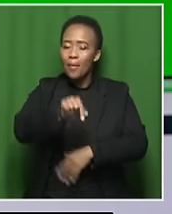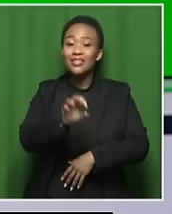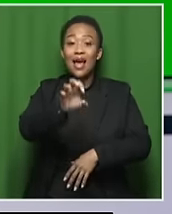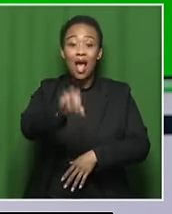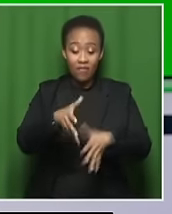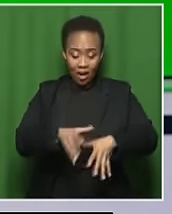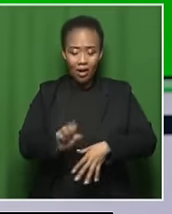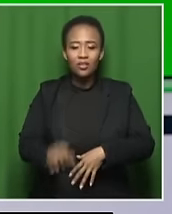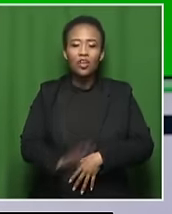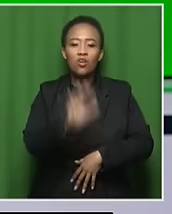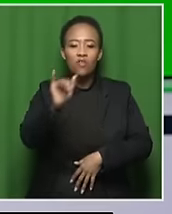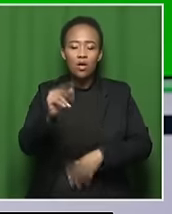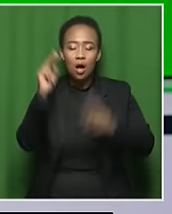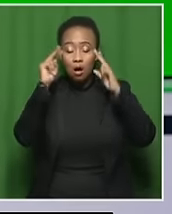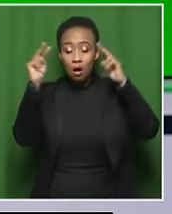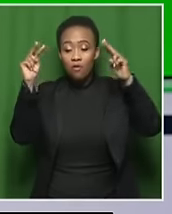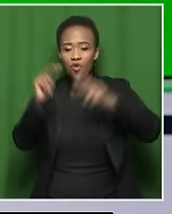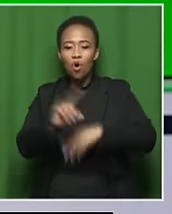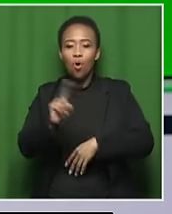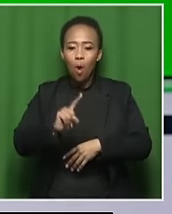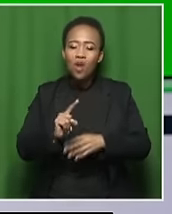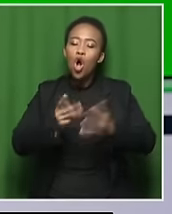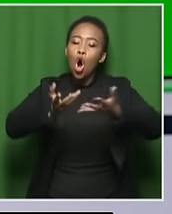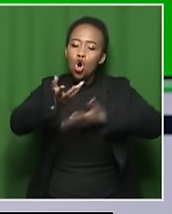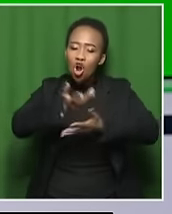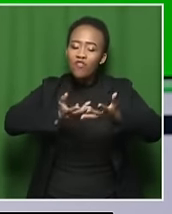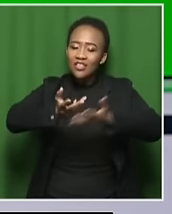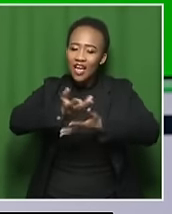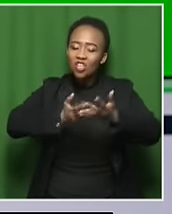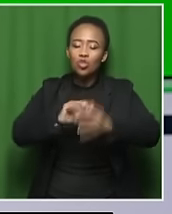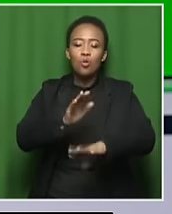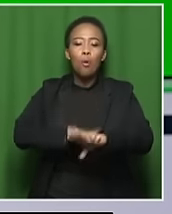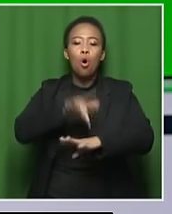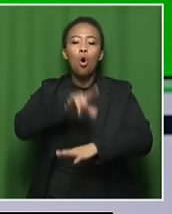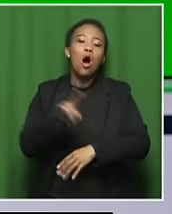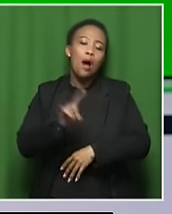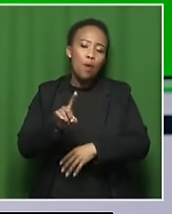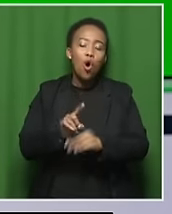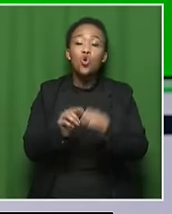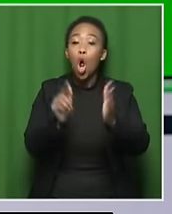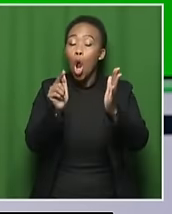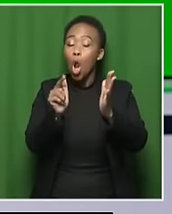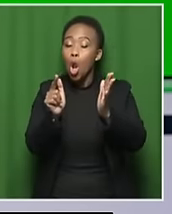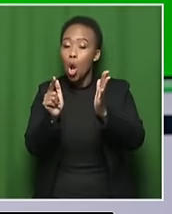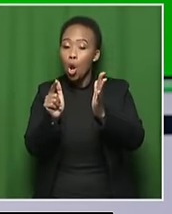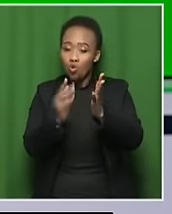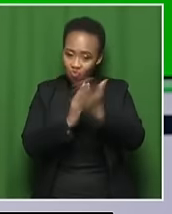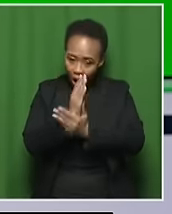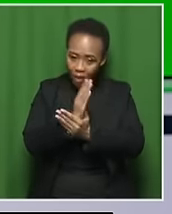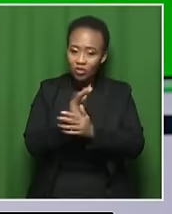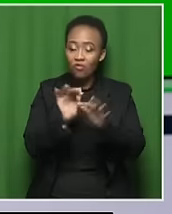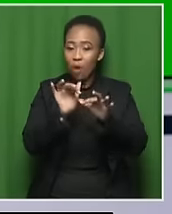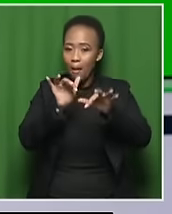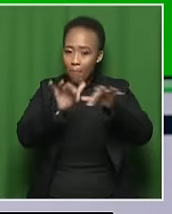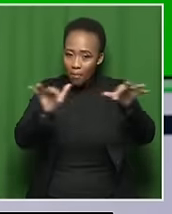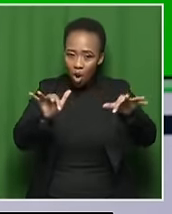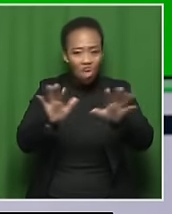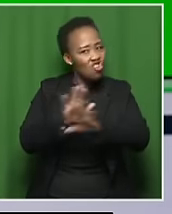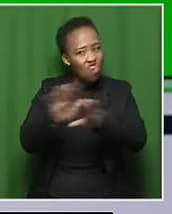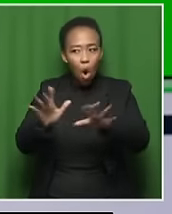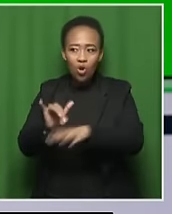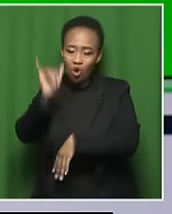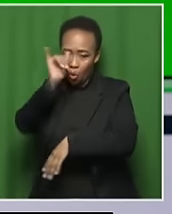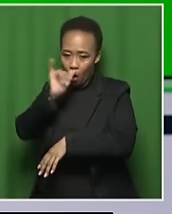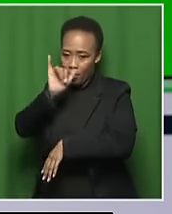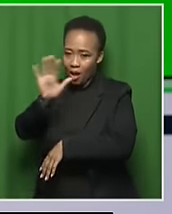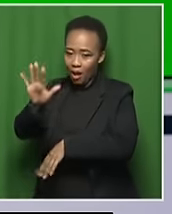view, we believe the conversation has to be more about the rights of law-abiding citizens than the rights of criminals. In that particular regard,